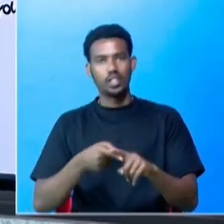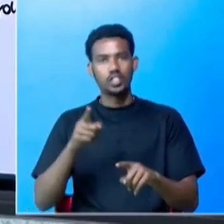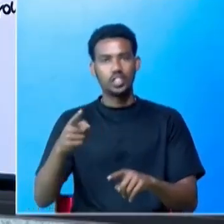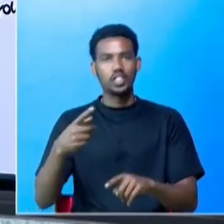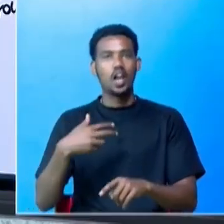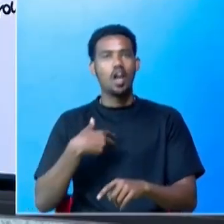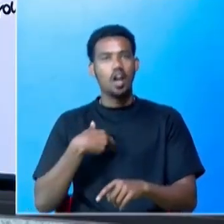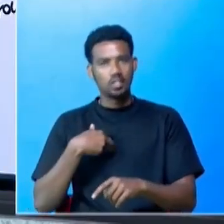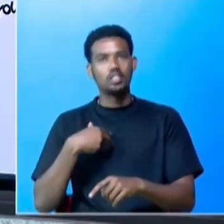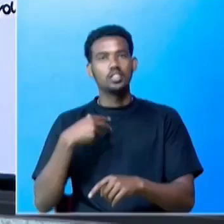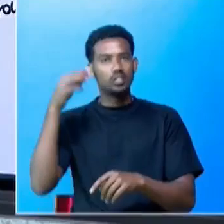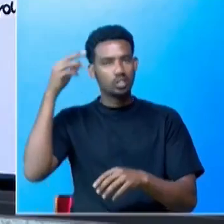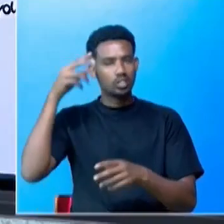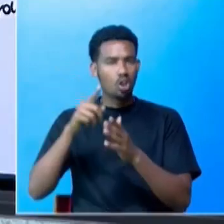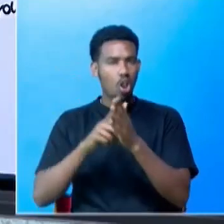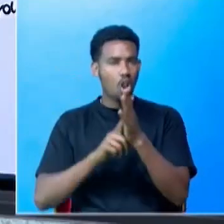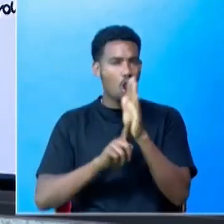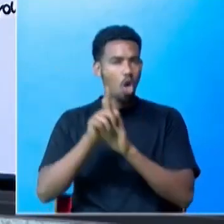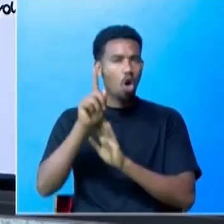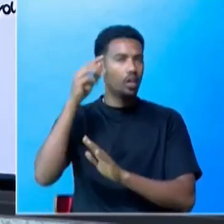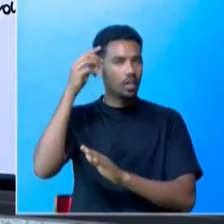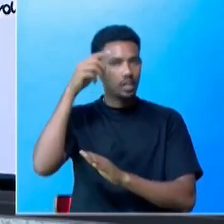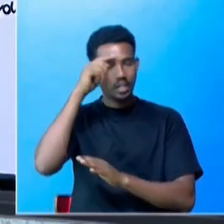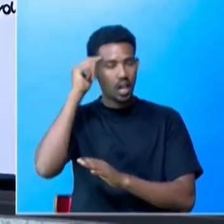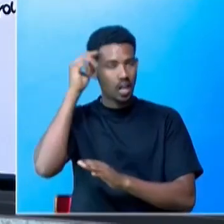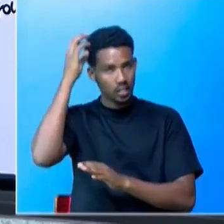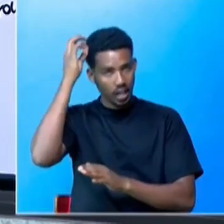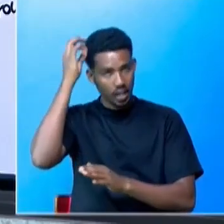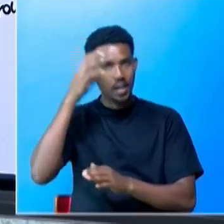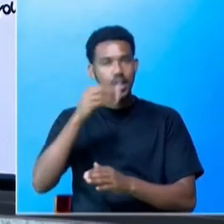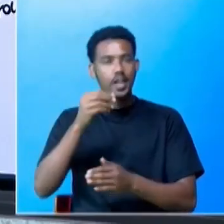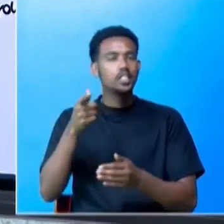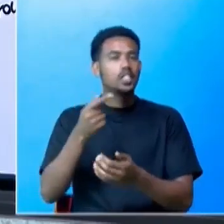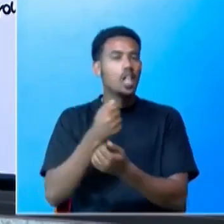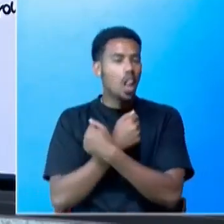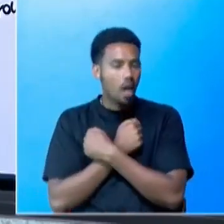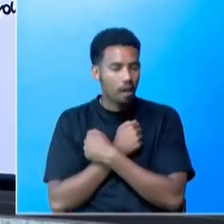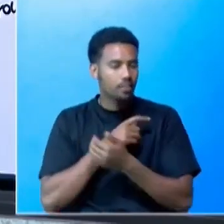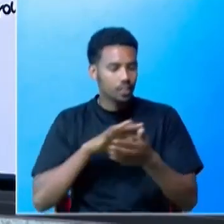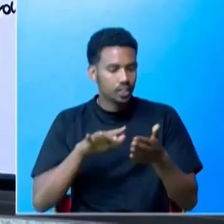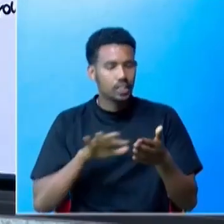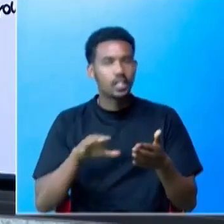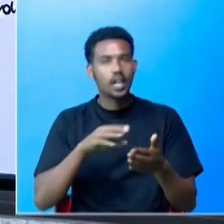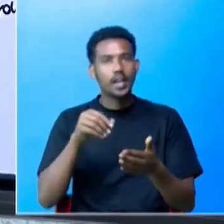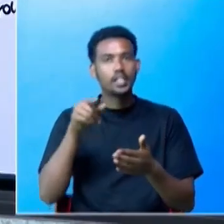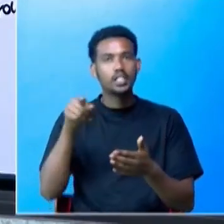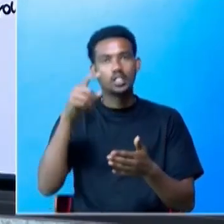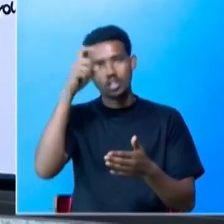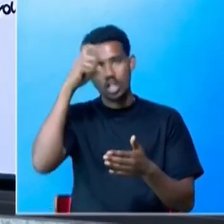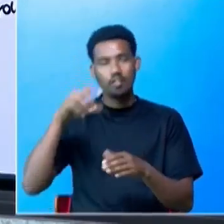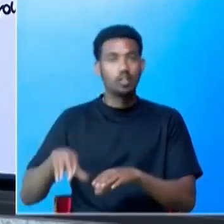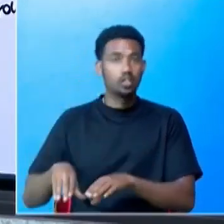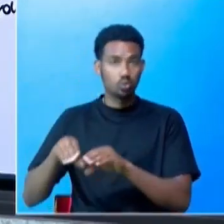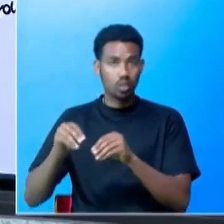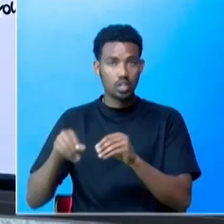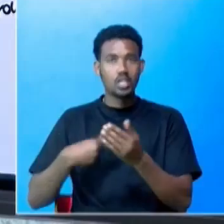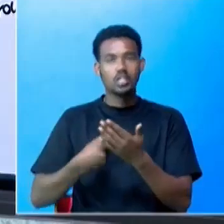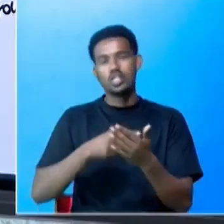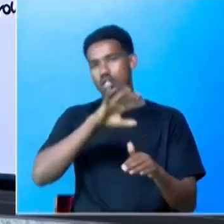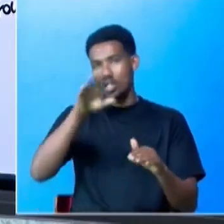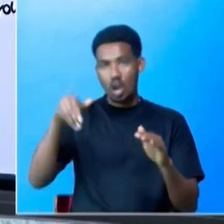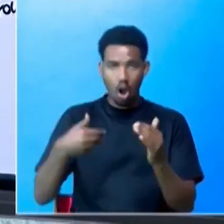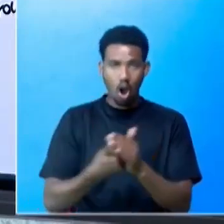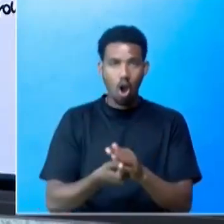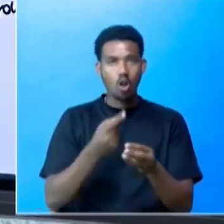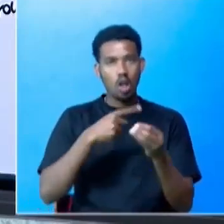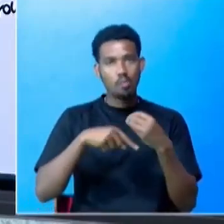long, dark hair. She loves reading, and also, she is clever student. This is all